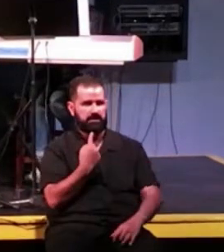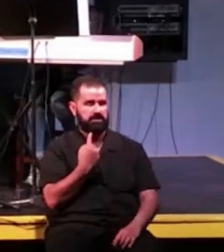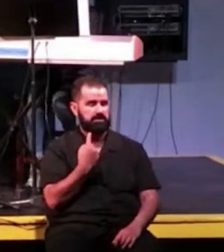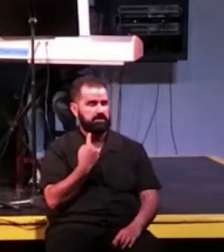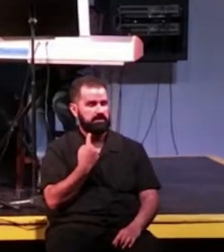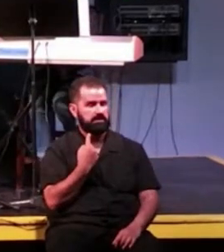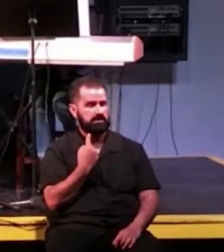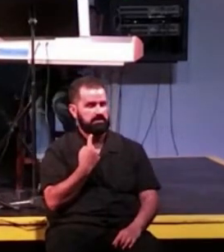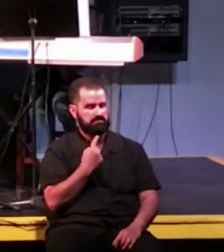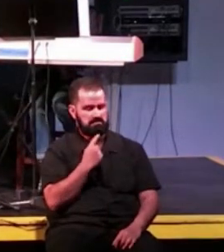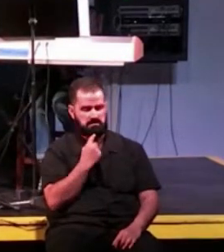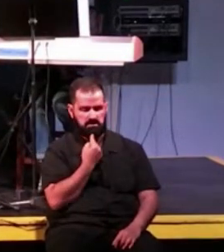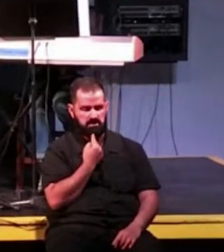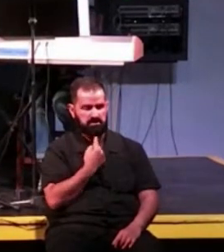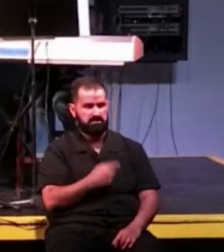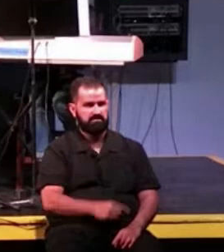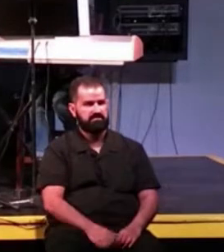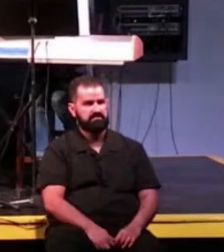bitterly.